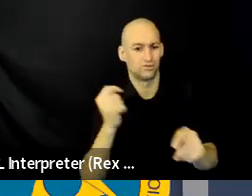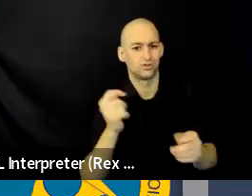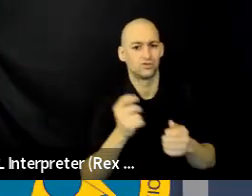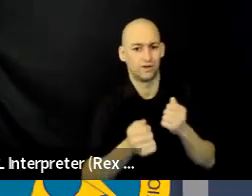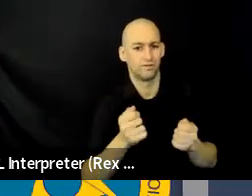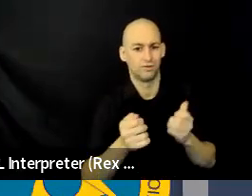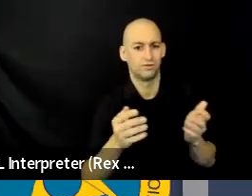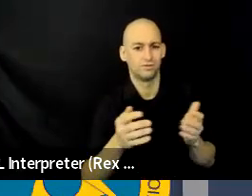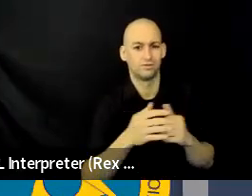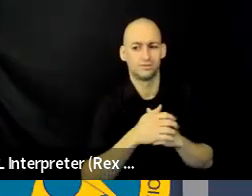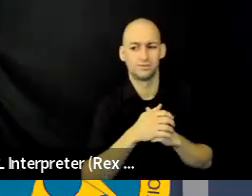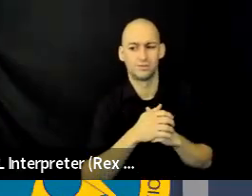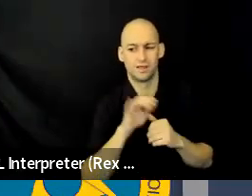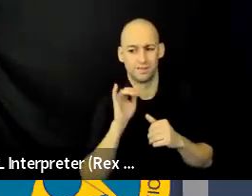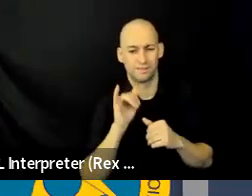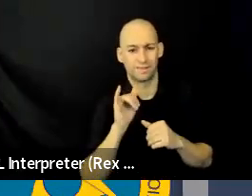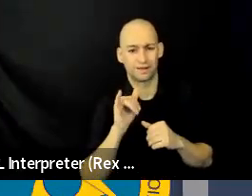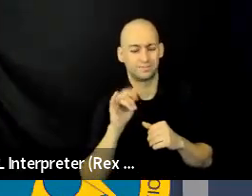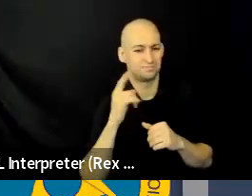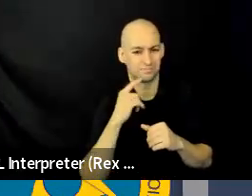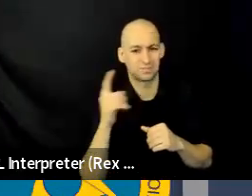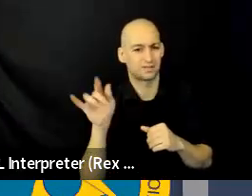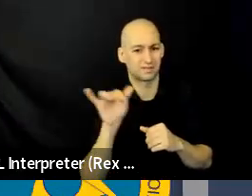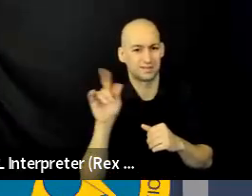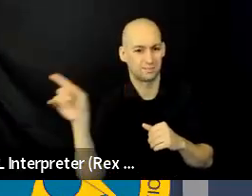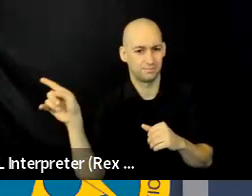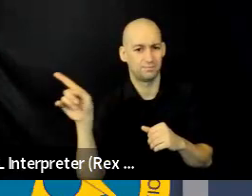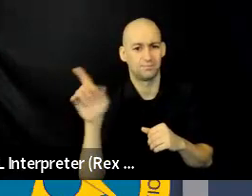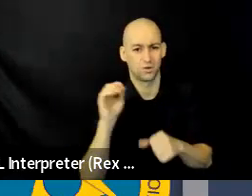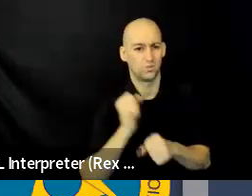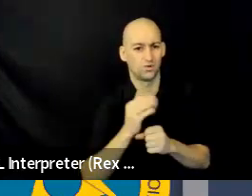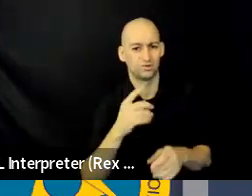drivers. Echoing what my colleagues have already